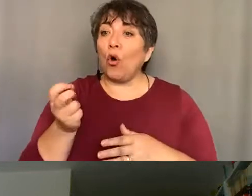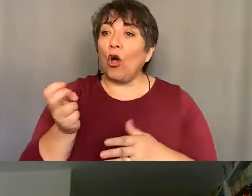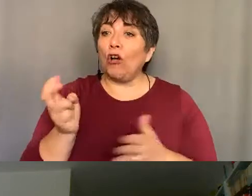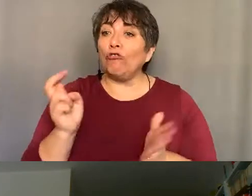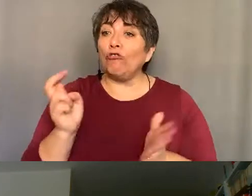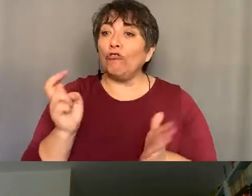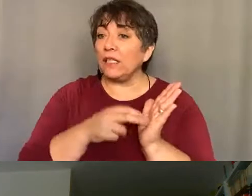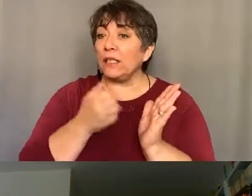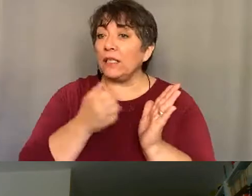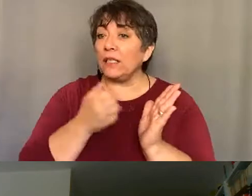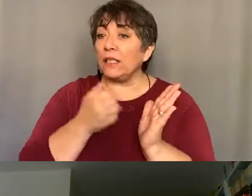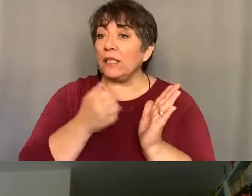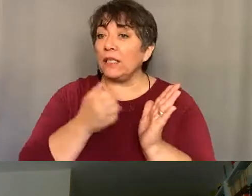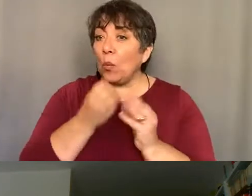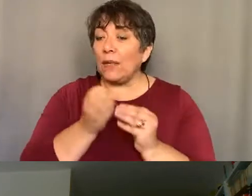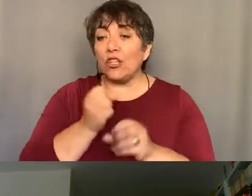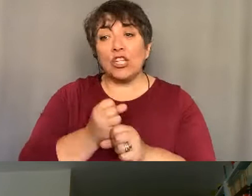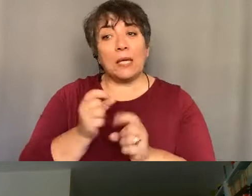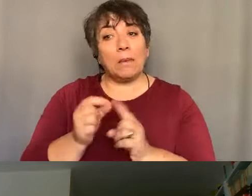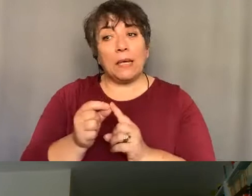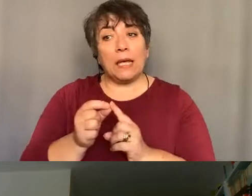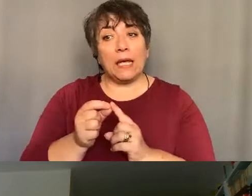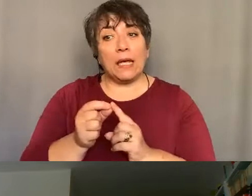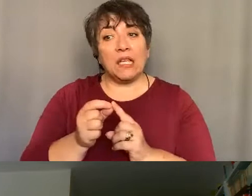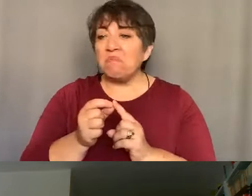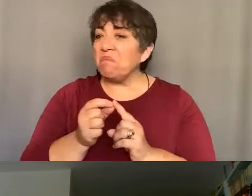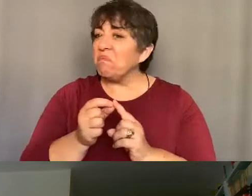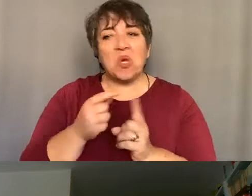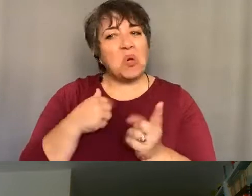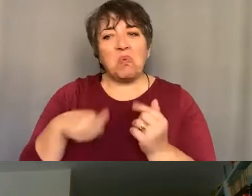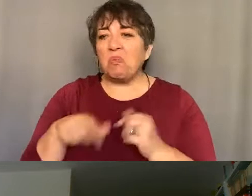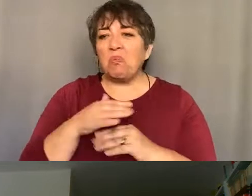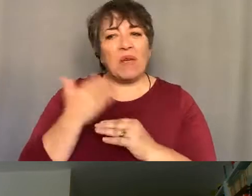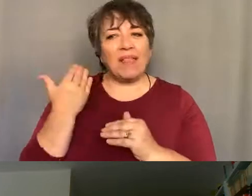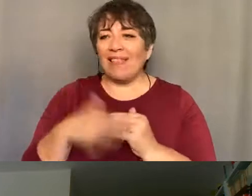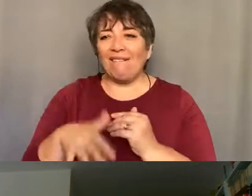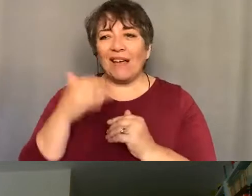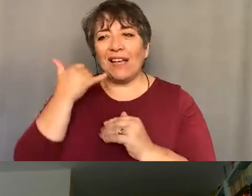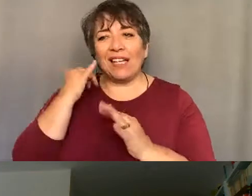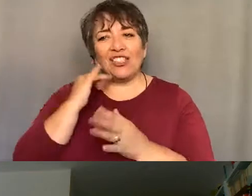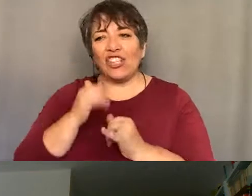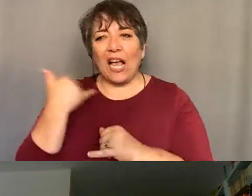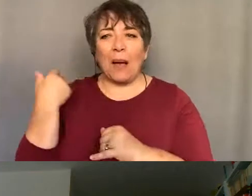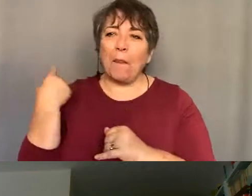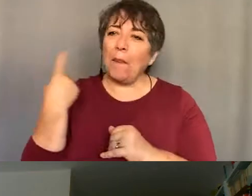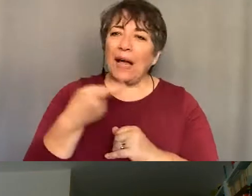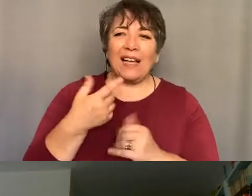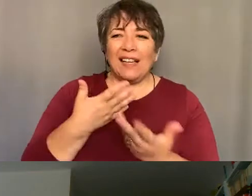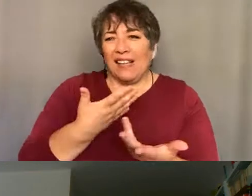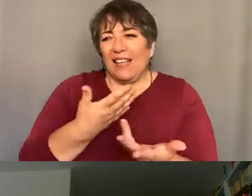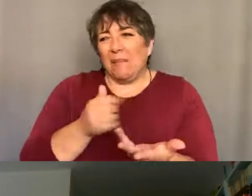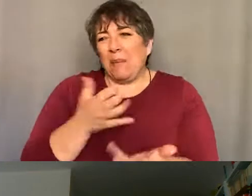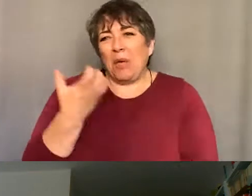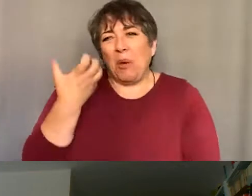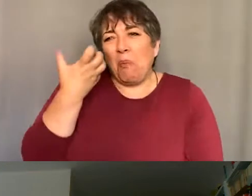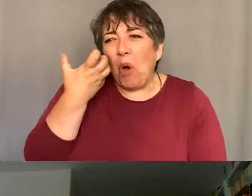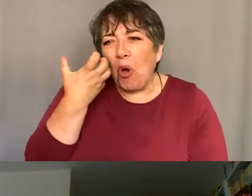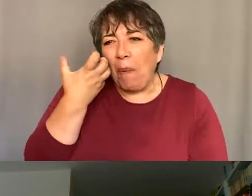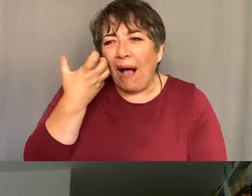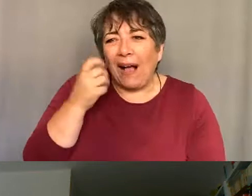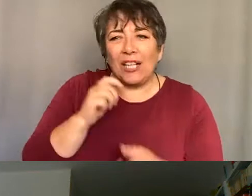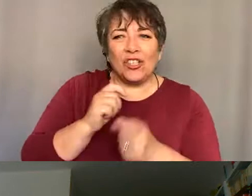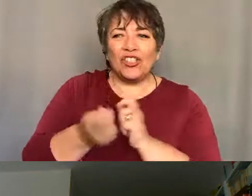don't check back to match the caller ID to it. It also means if someone's changed their mobile phone number, or if you're on holiday somewhere in